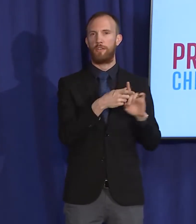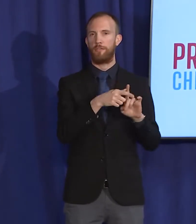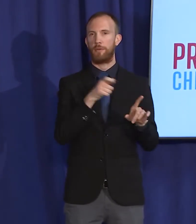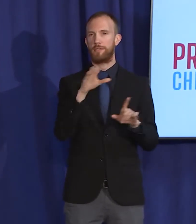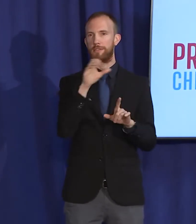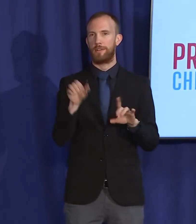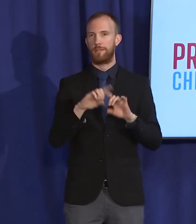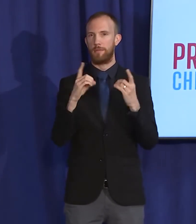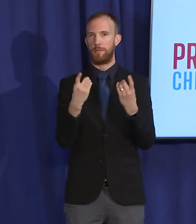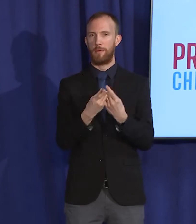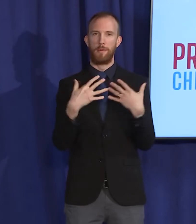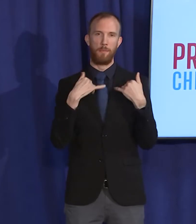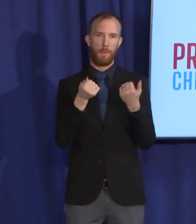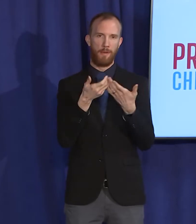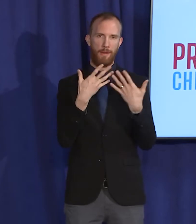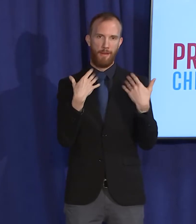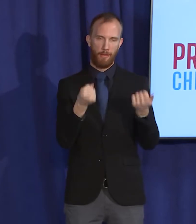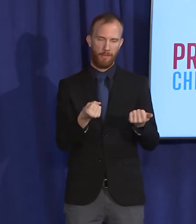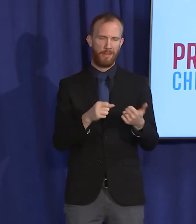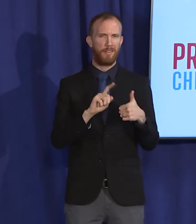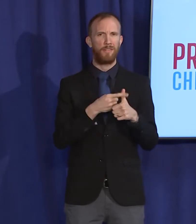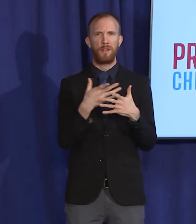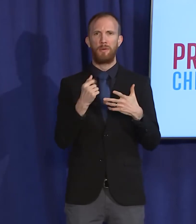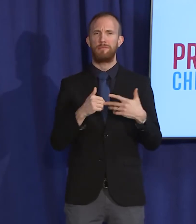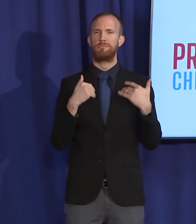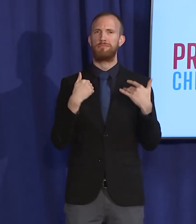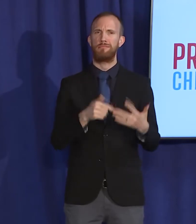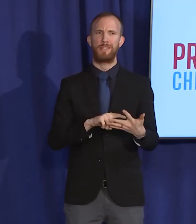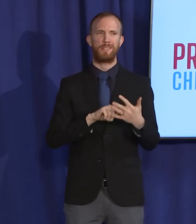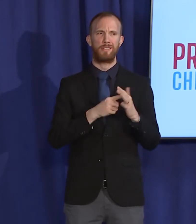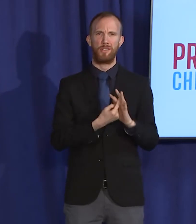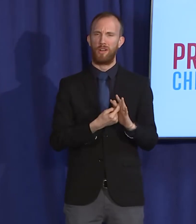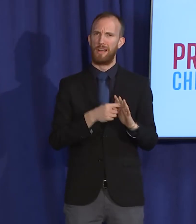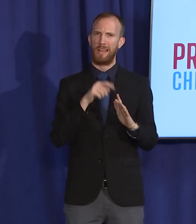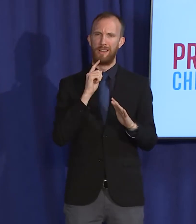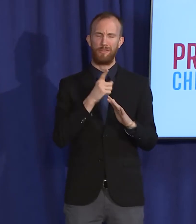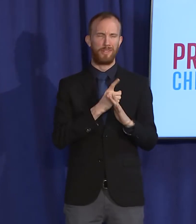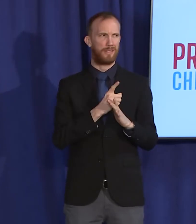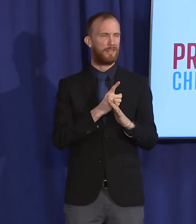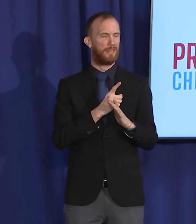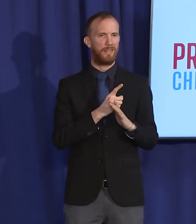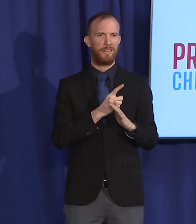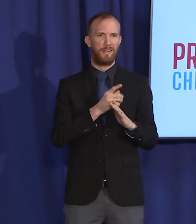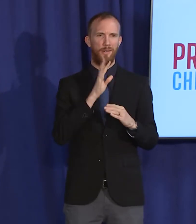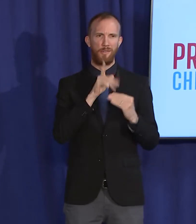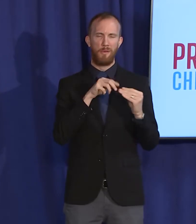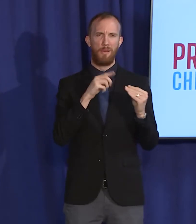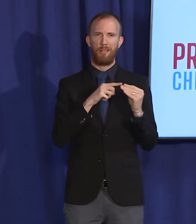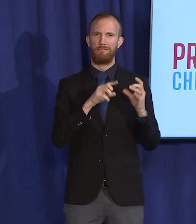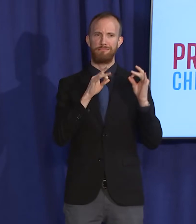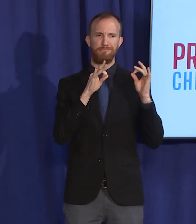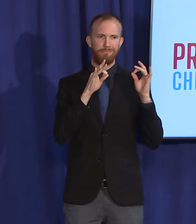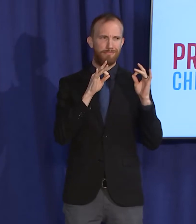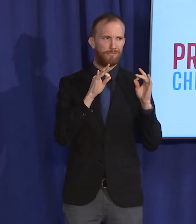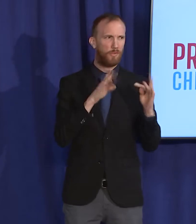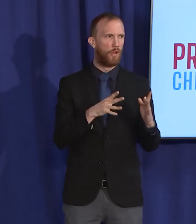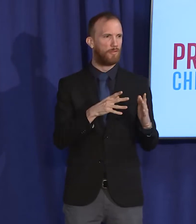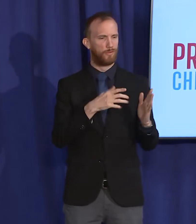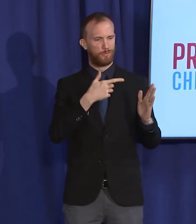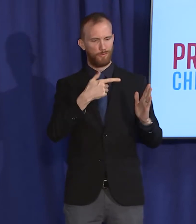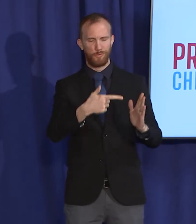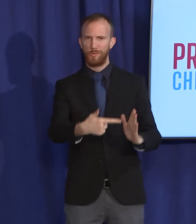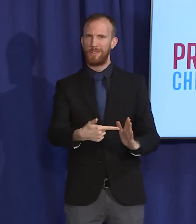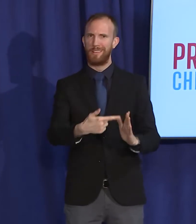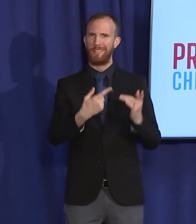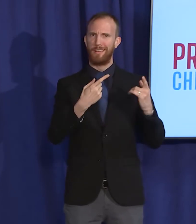want to begin by taking a moment to condemn the unconscionable shooting that took place